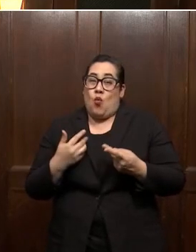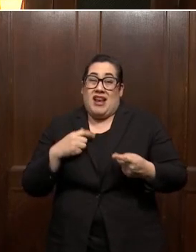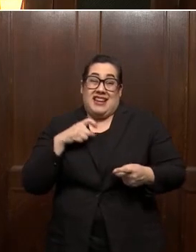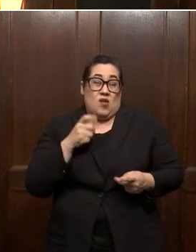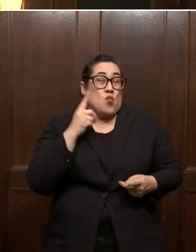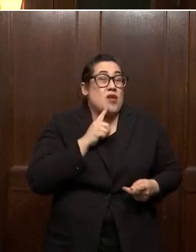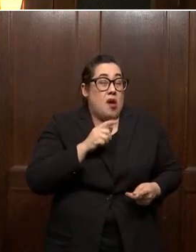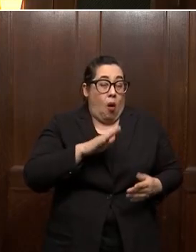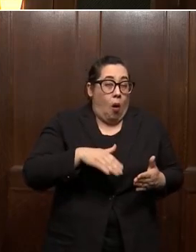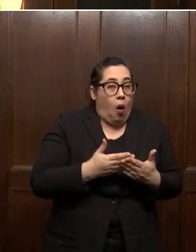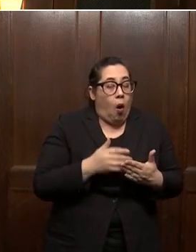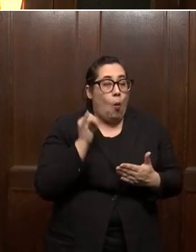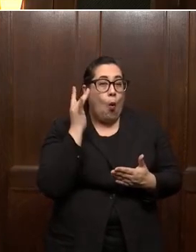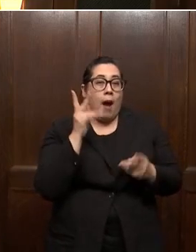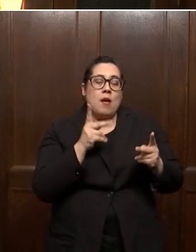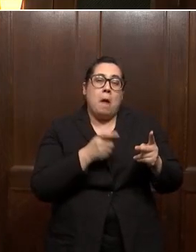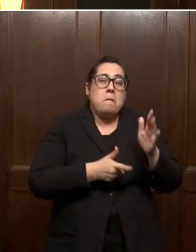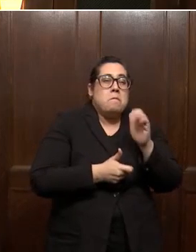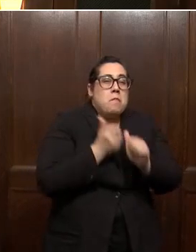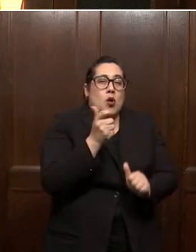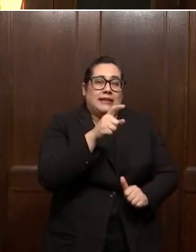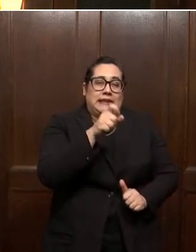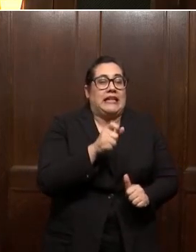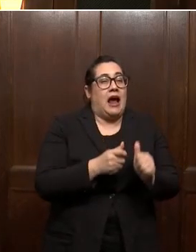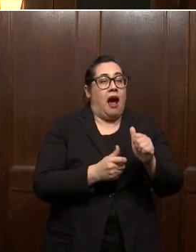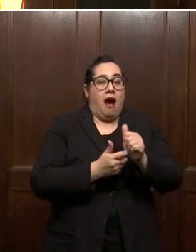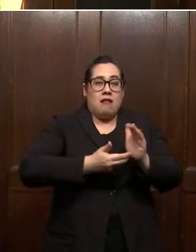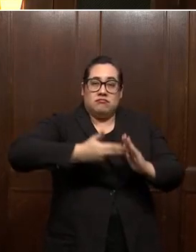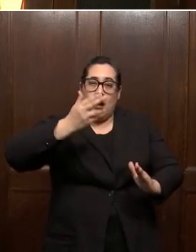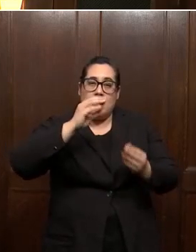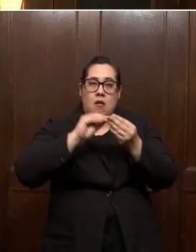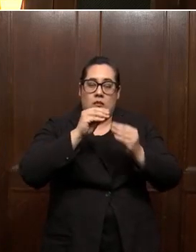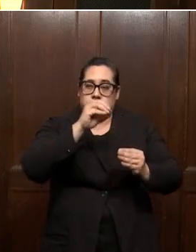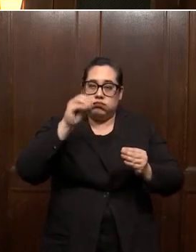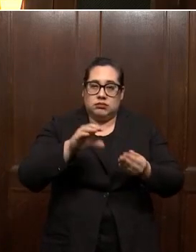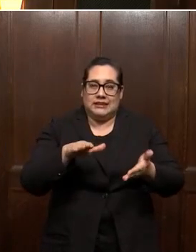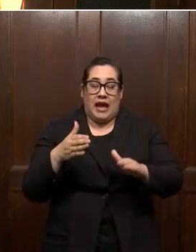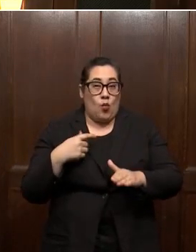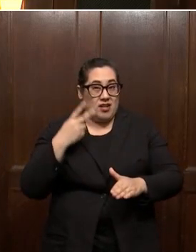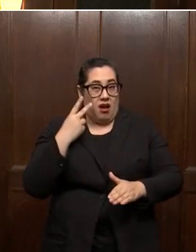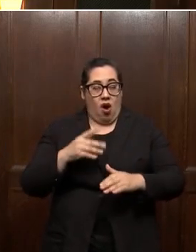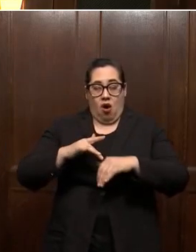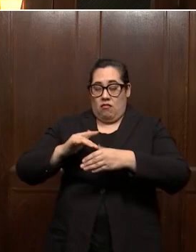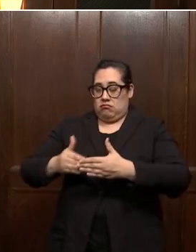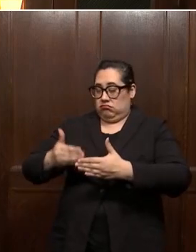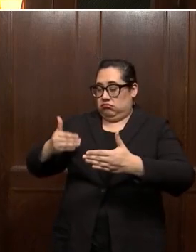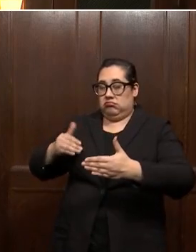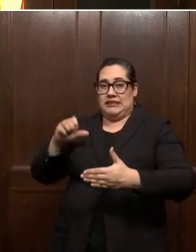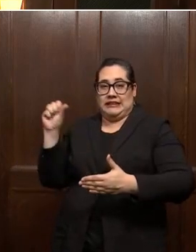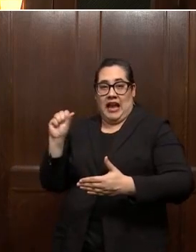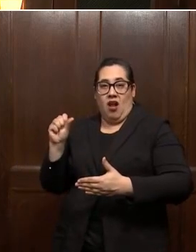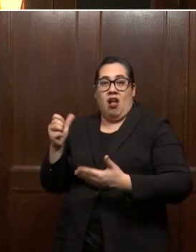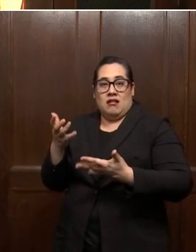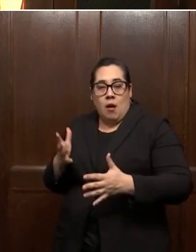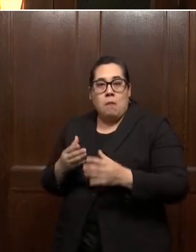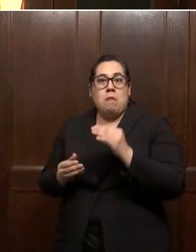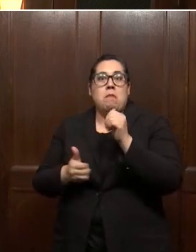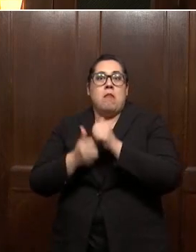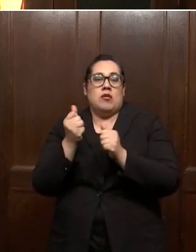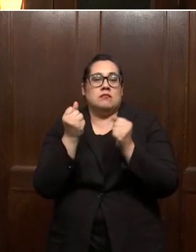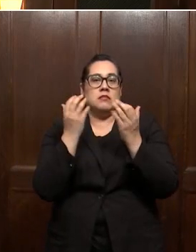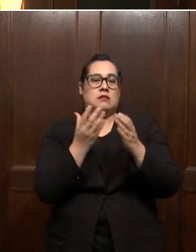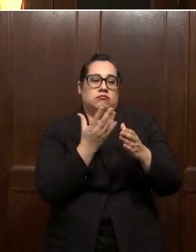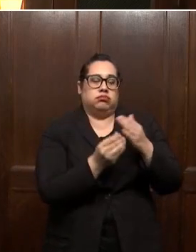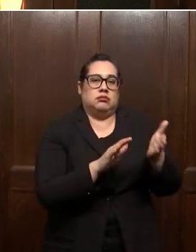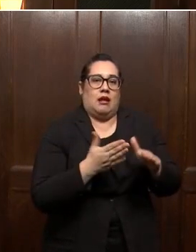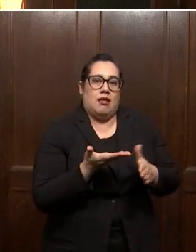the place where the most vulnerable and the highest number of deaths nationally, we saw it from Seattle in the beginning, are. So I do want to see us get more